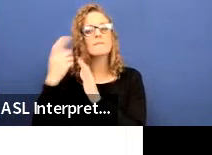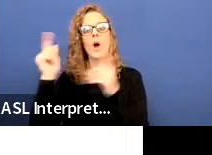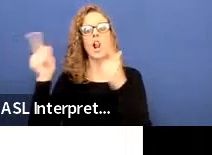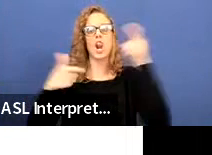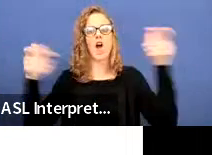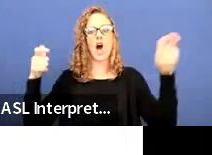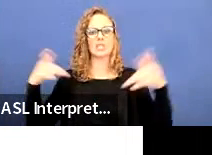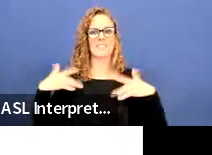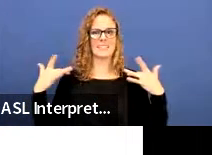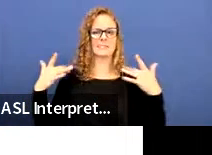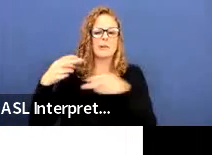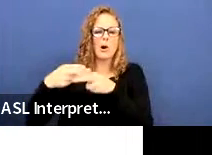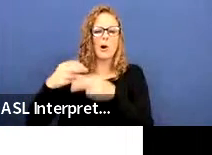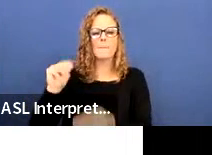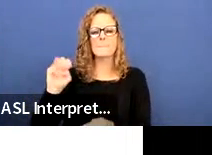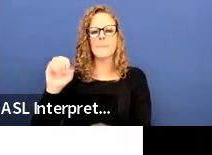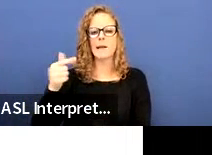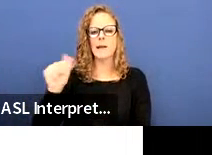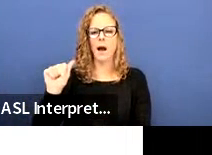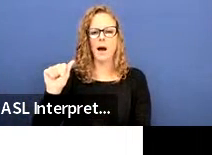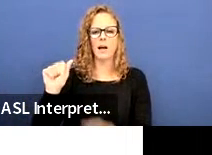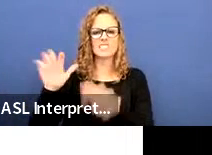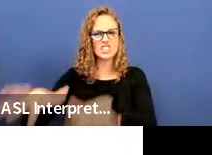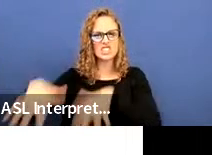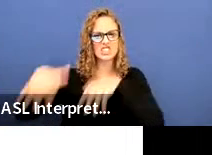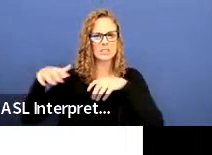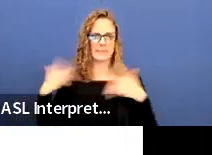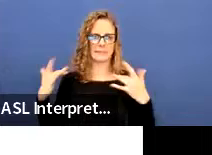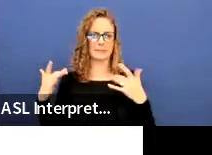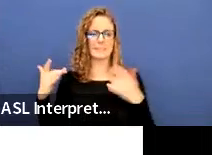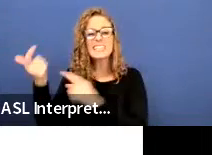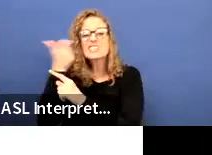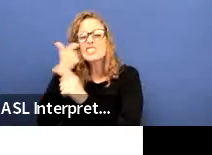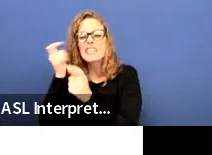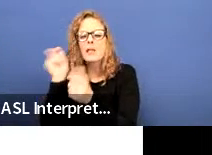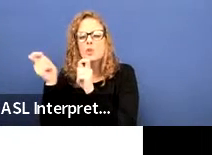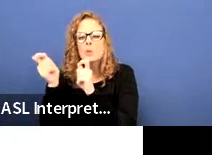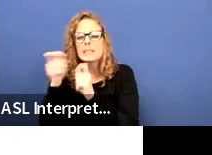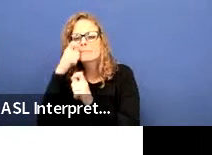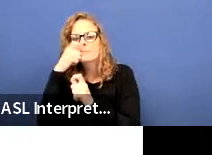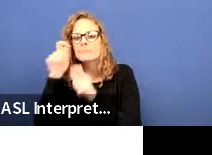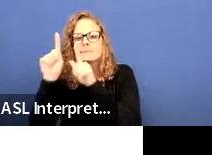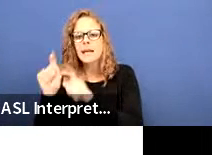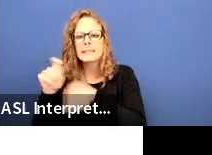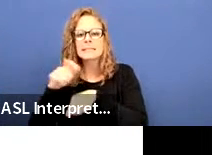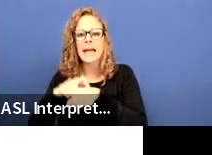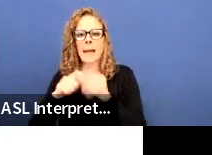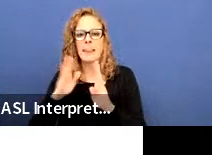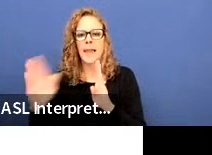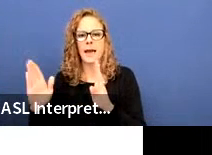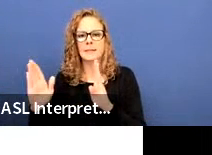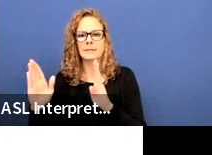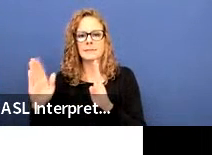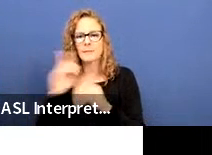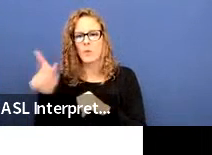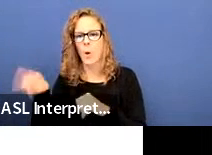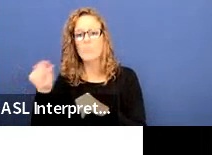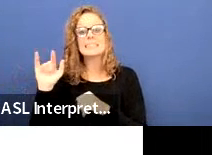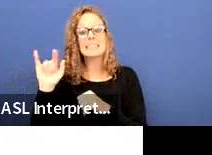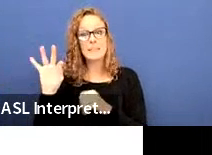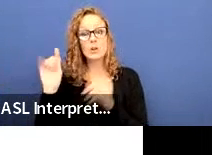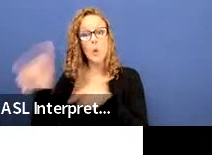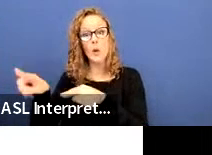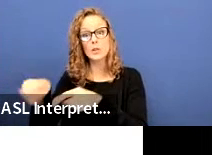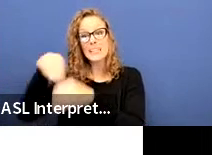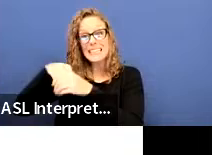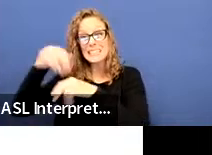events, mega events they call them. They just tweaked the testing timelines for those. So if you're going to an indoor event